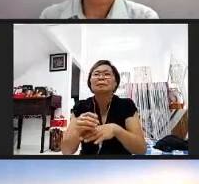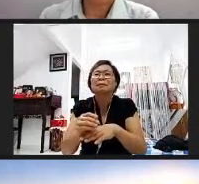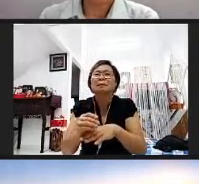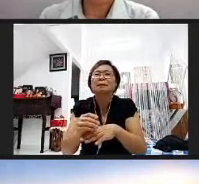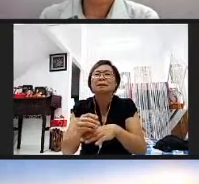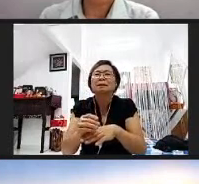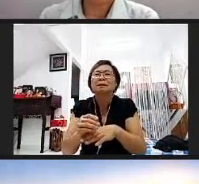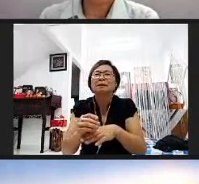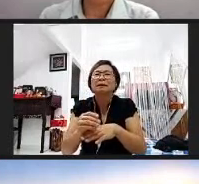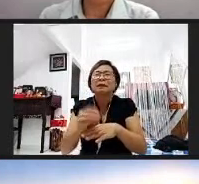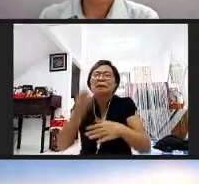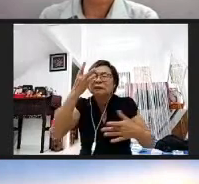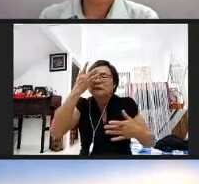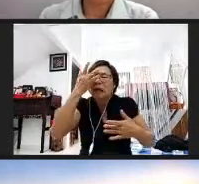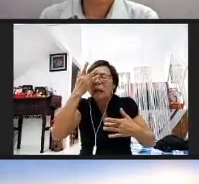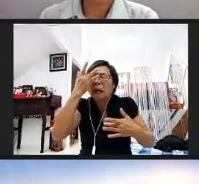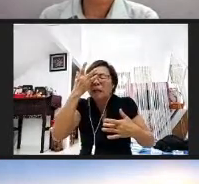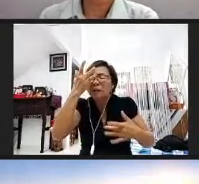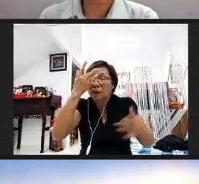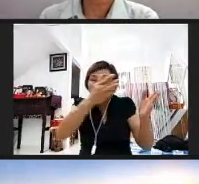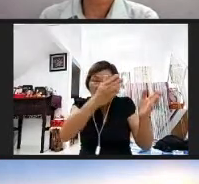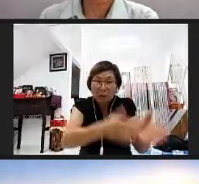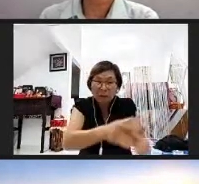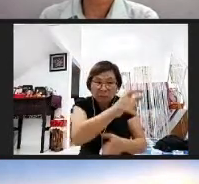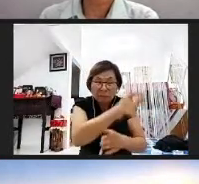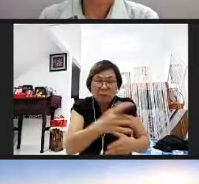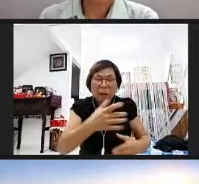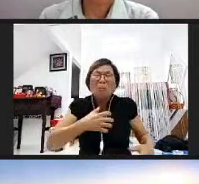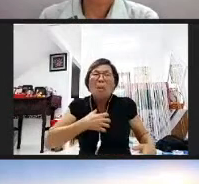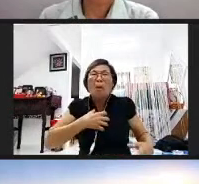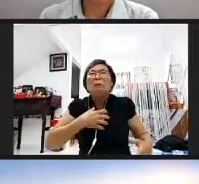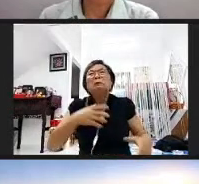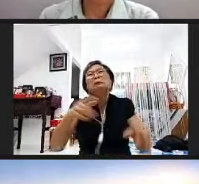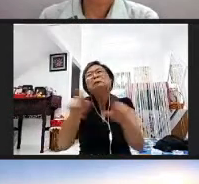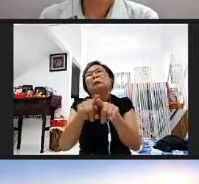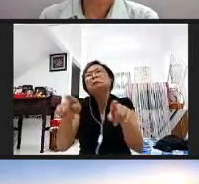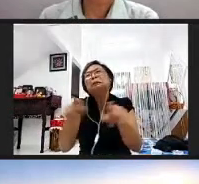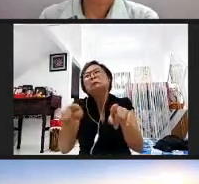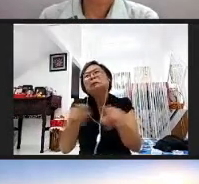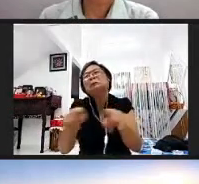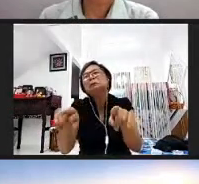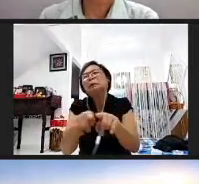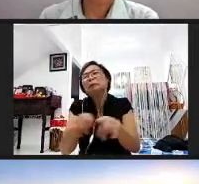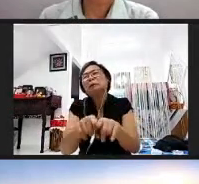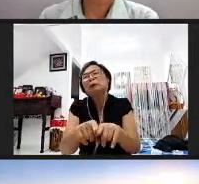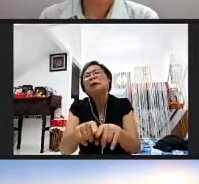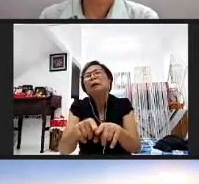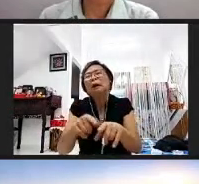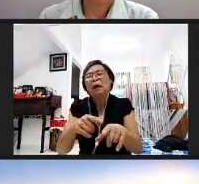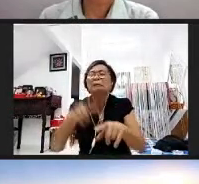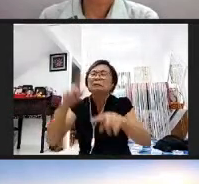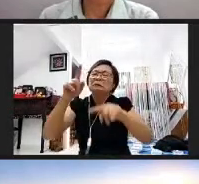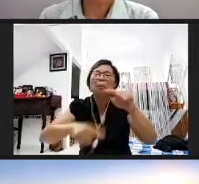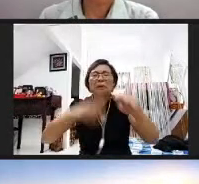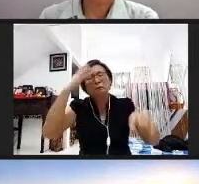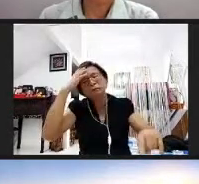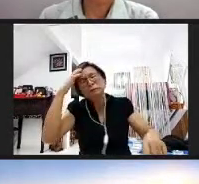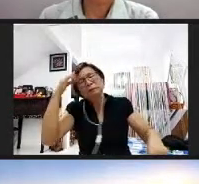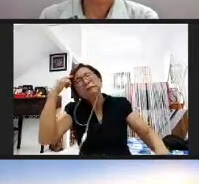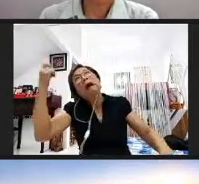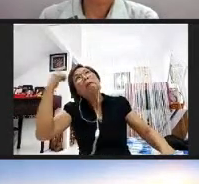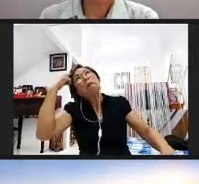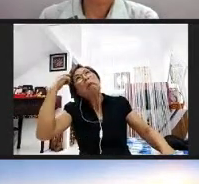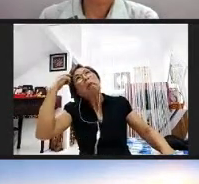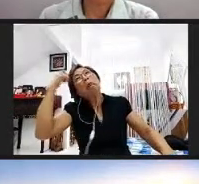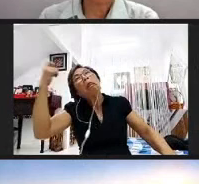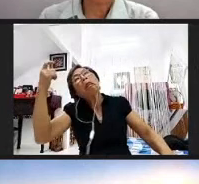that patients complain are actually not much different. They are more or less the same. They still have insomnia, they still have anxiety, they still